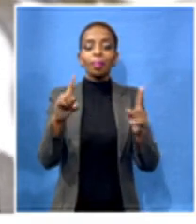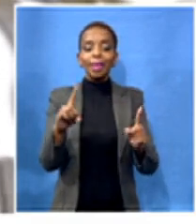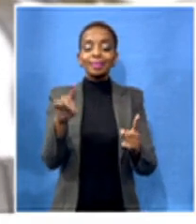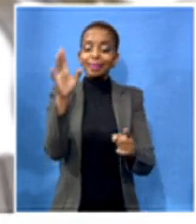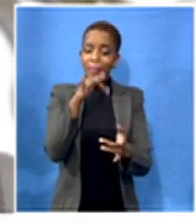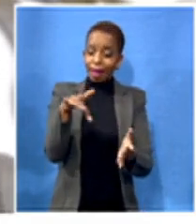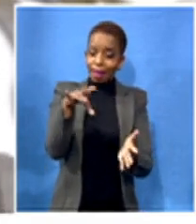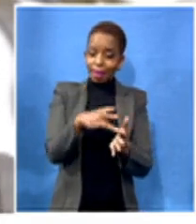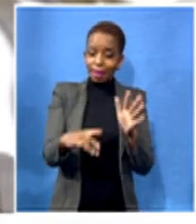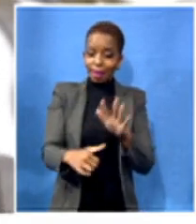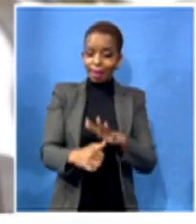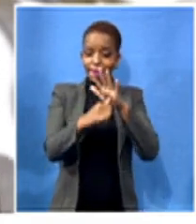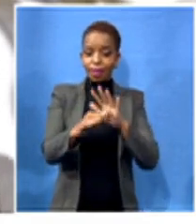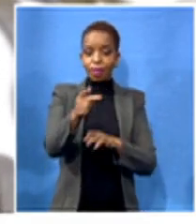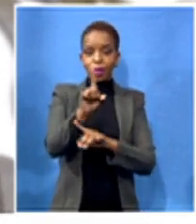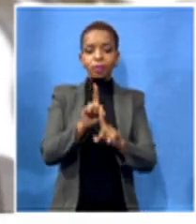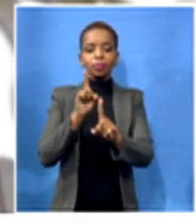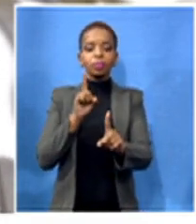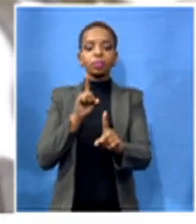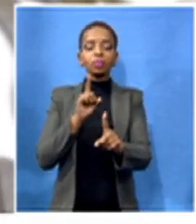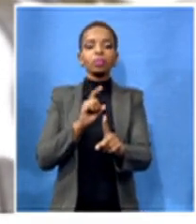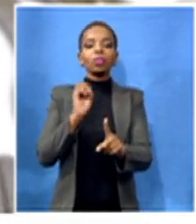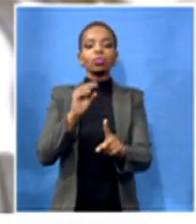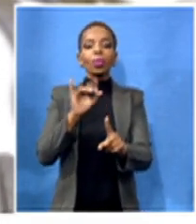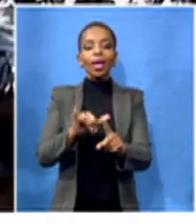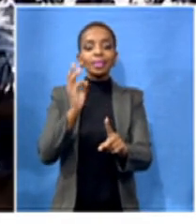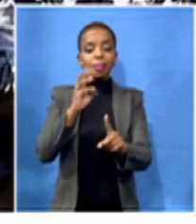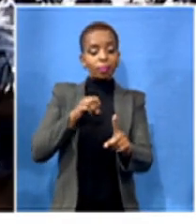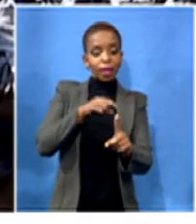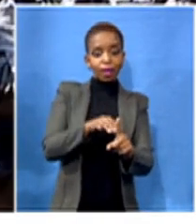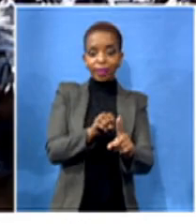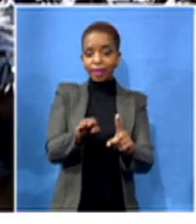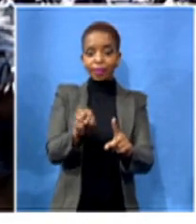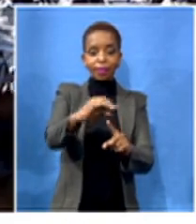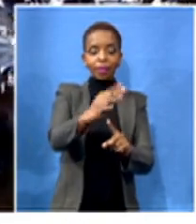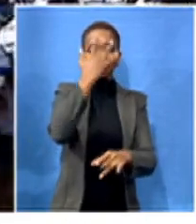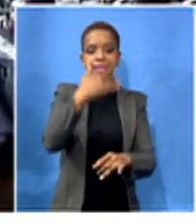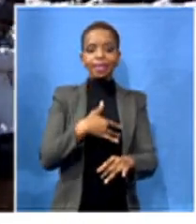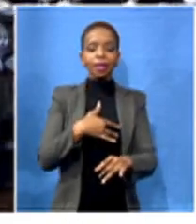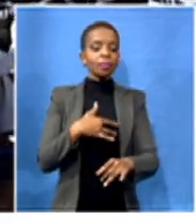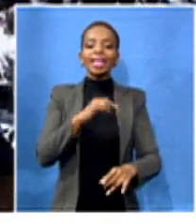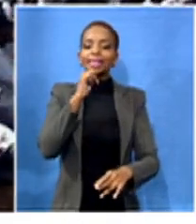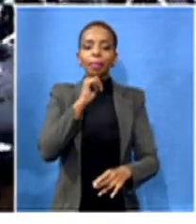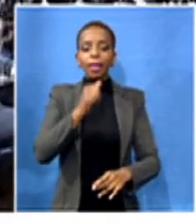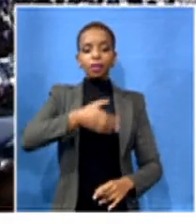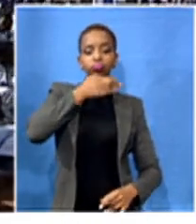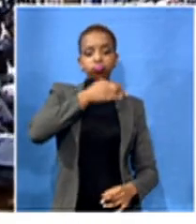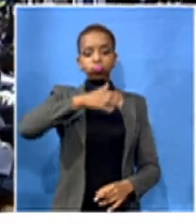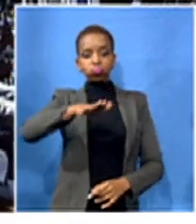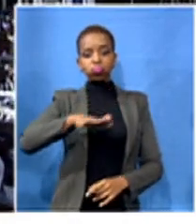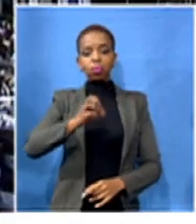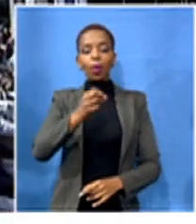the strategy of how you slow down the spread of this disease. Yeah. So it doesn't matter whether it's a bottle store or whatever it may be.